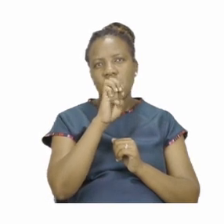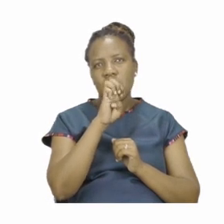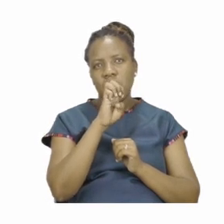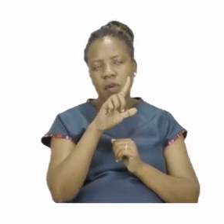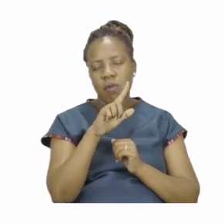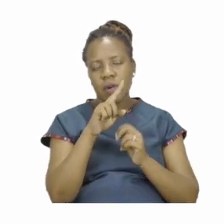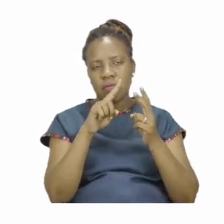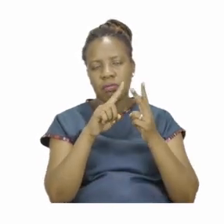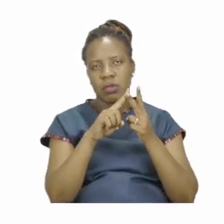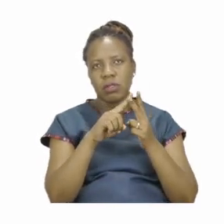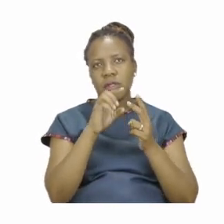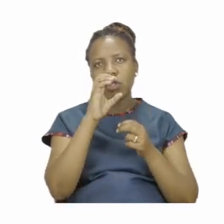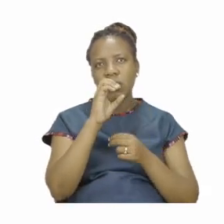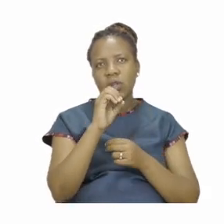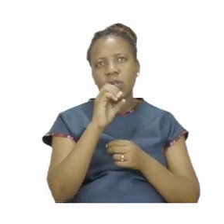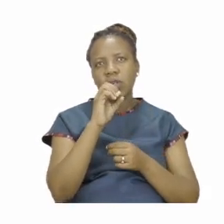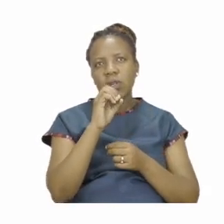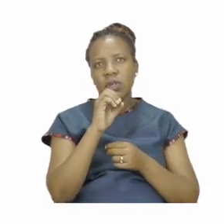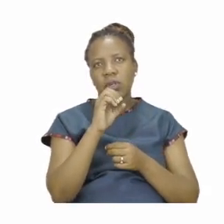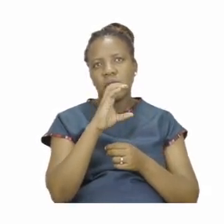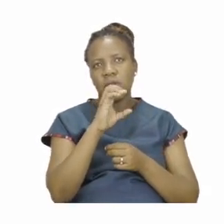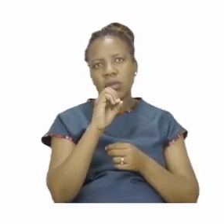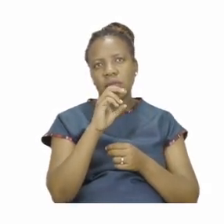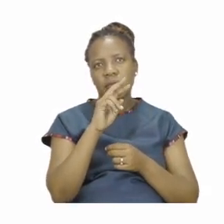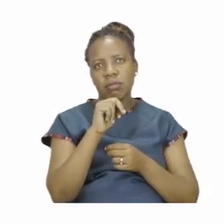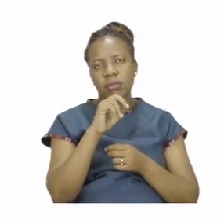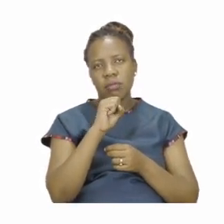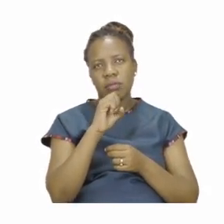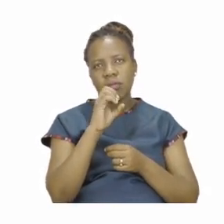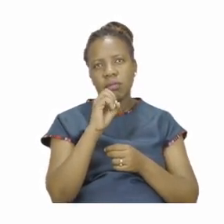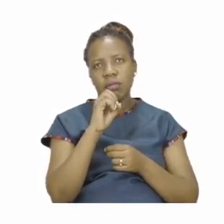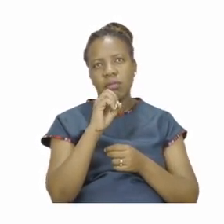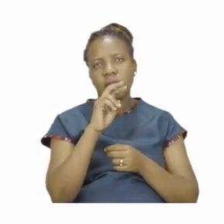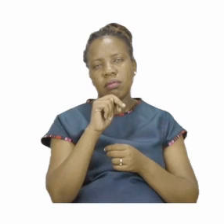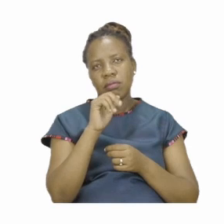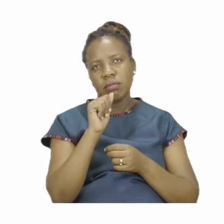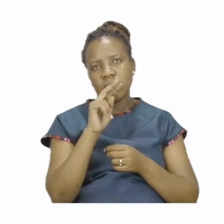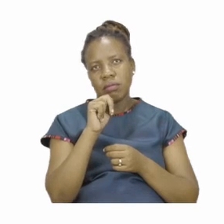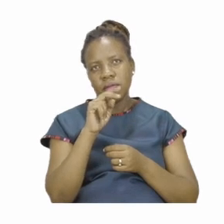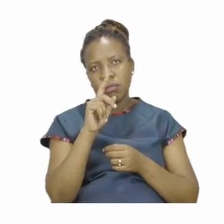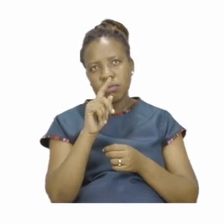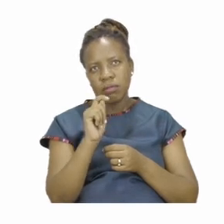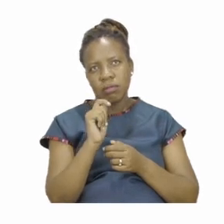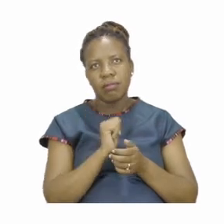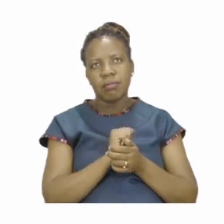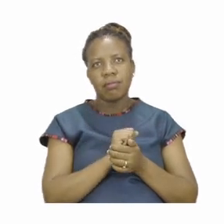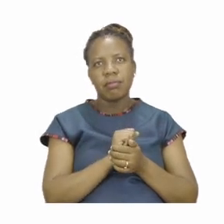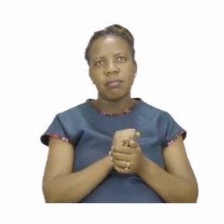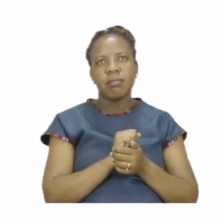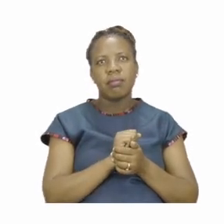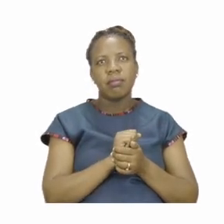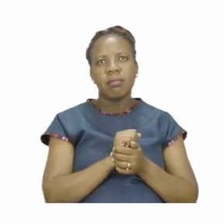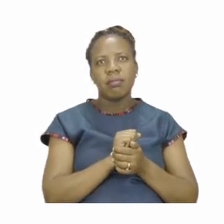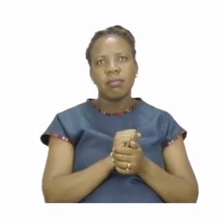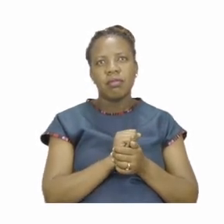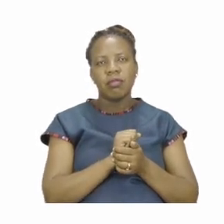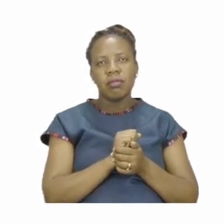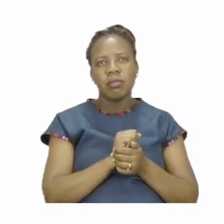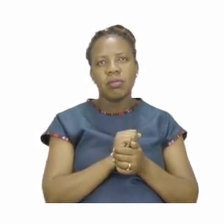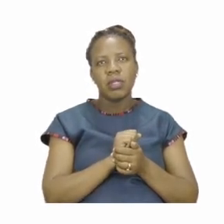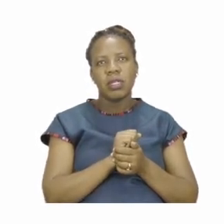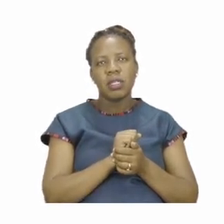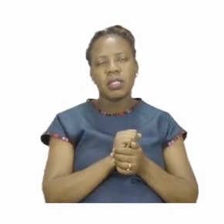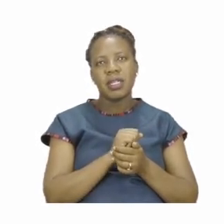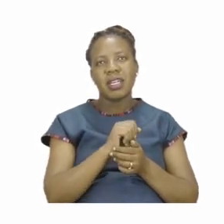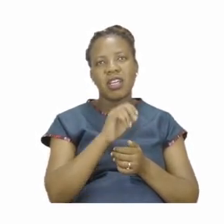add ing. Run, running. Stop, there is a consonant at